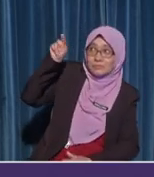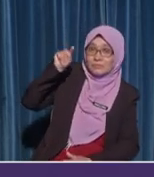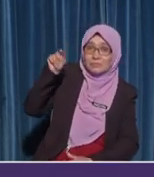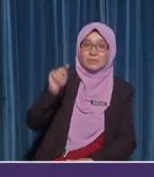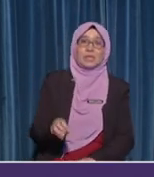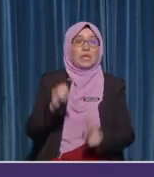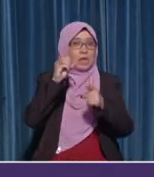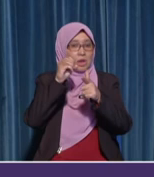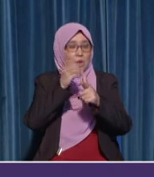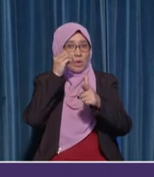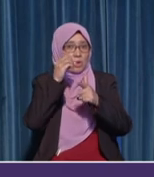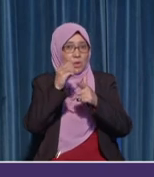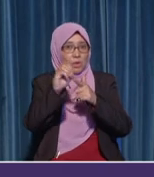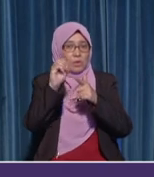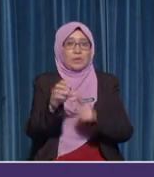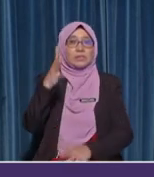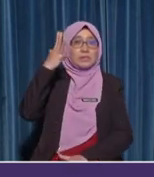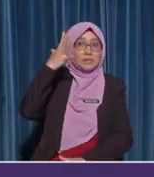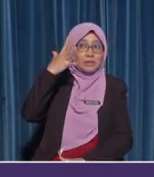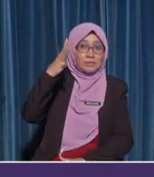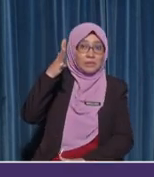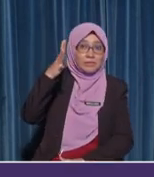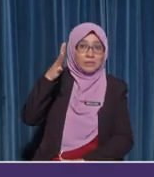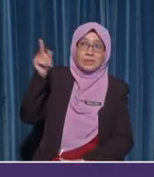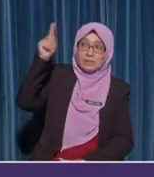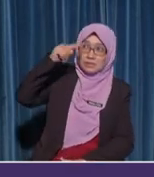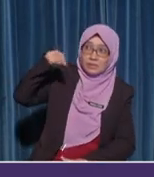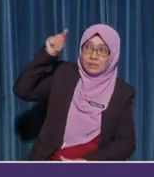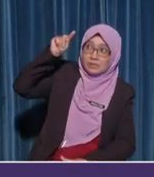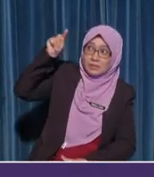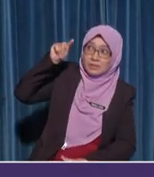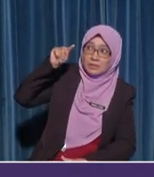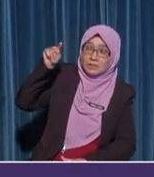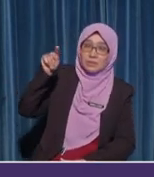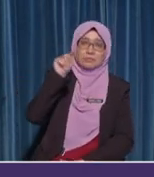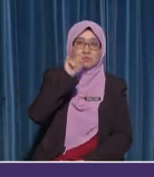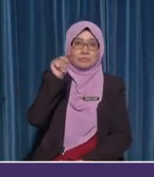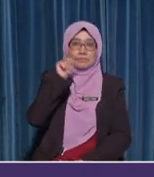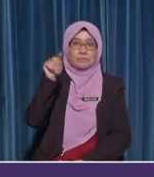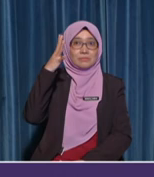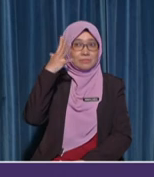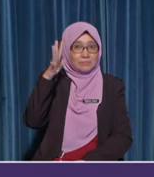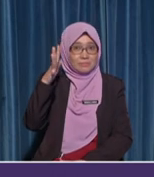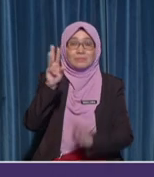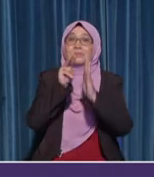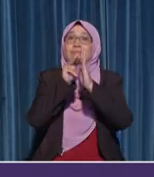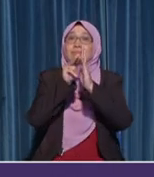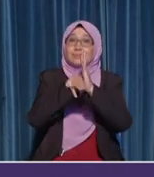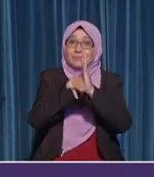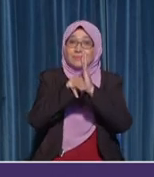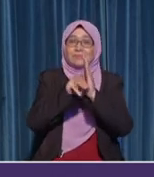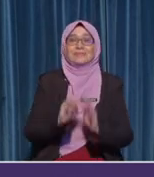Or 15 graduations equals 15 minutes.